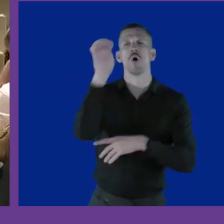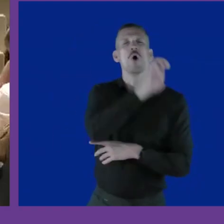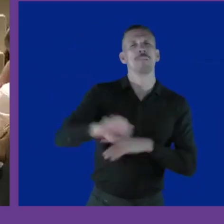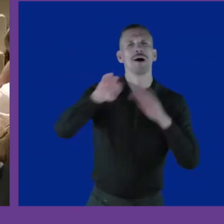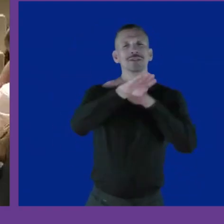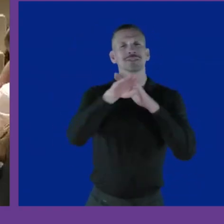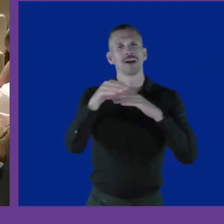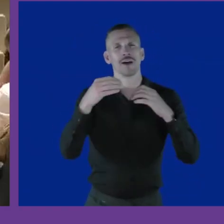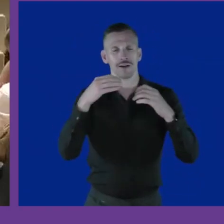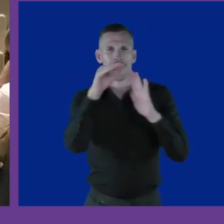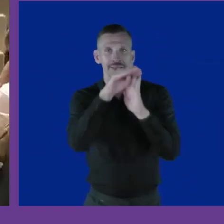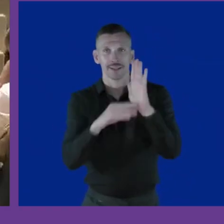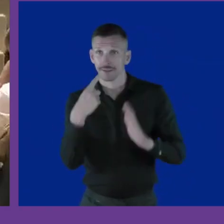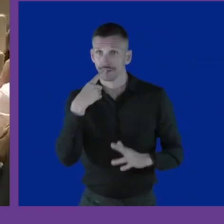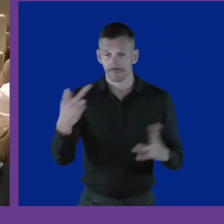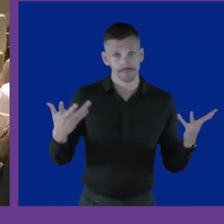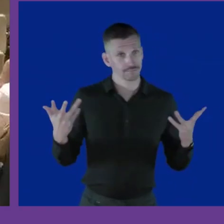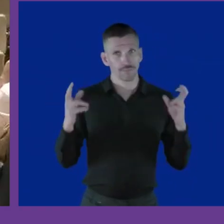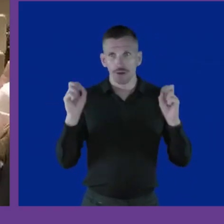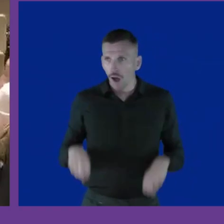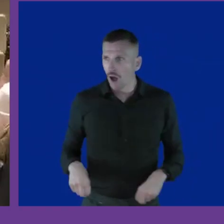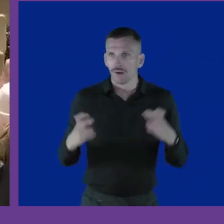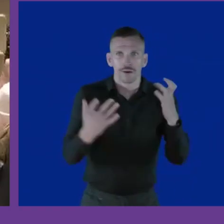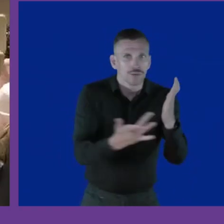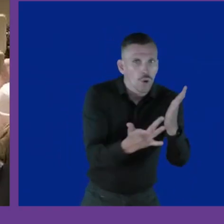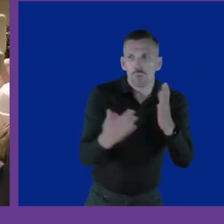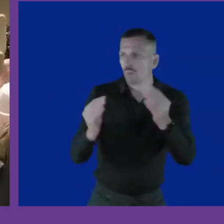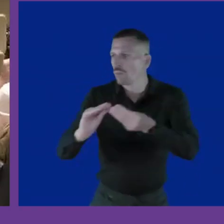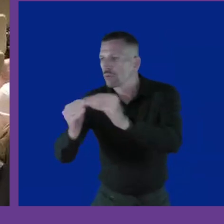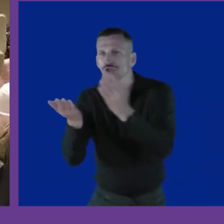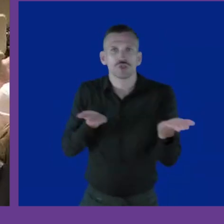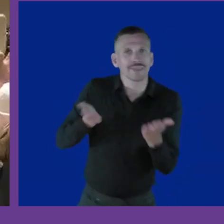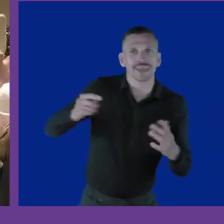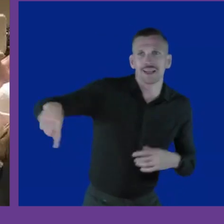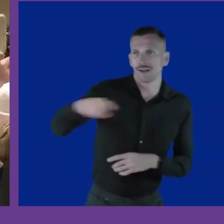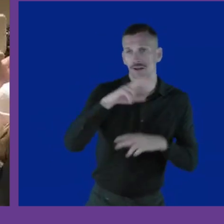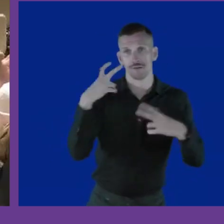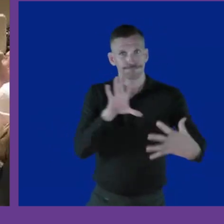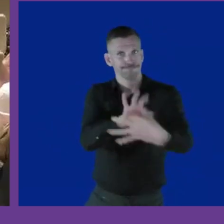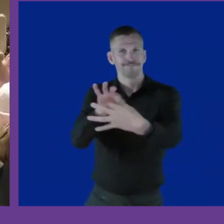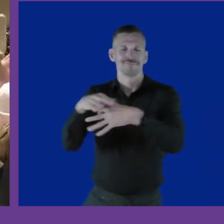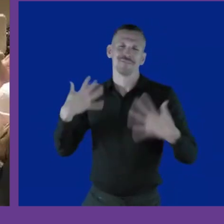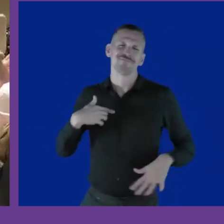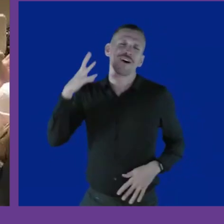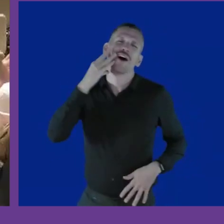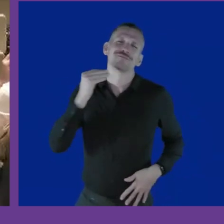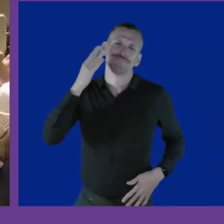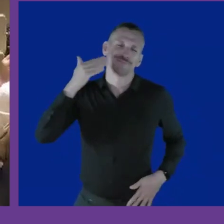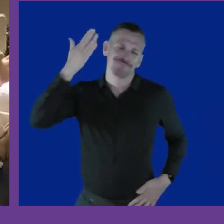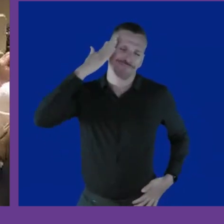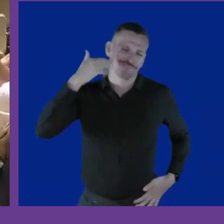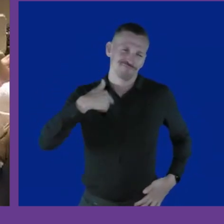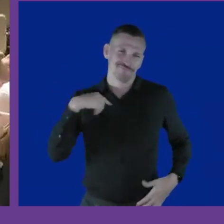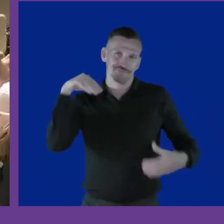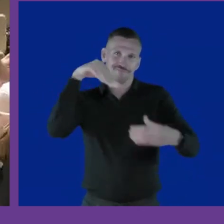with assistive technologies. And I'm also talking by experience, by personal experience here, because I also struggle